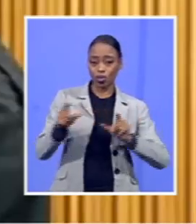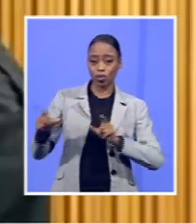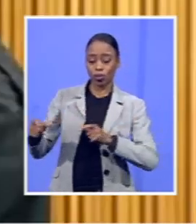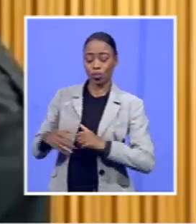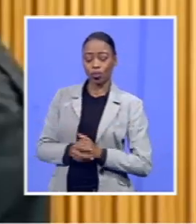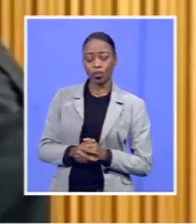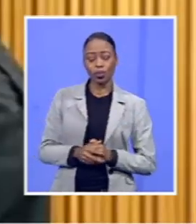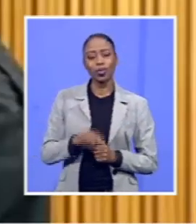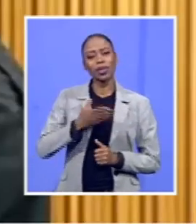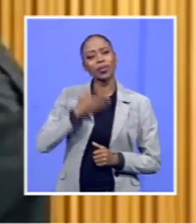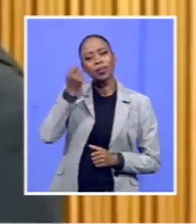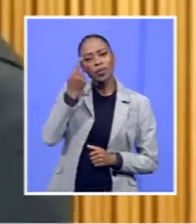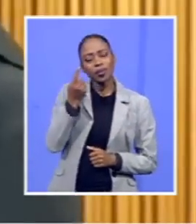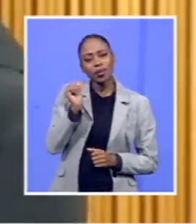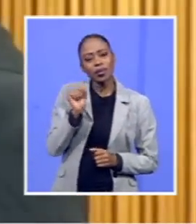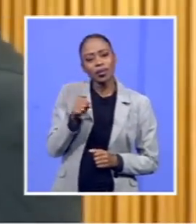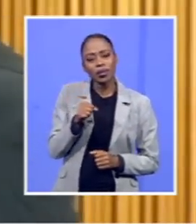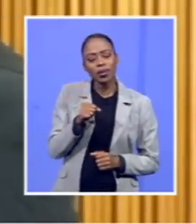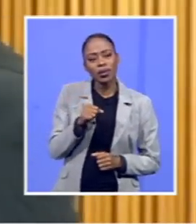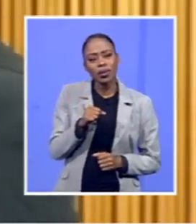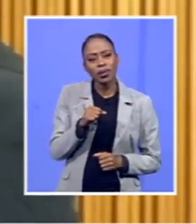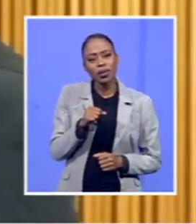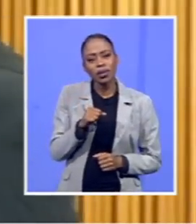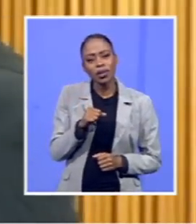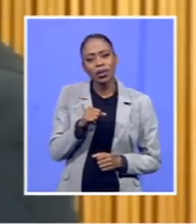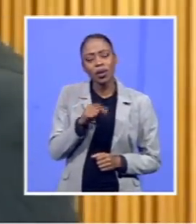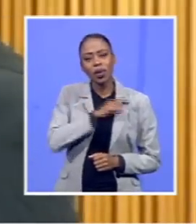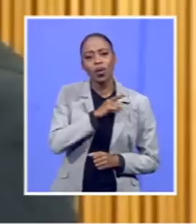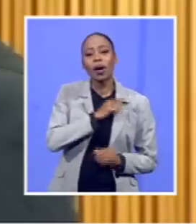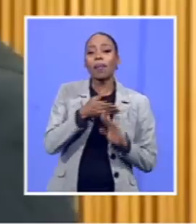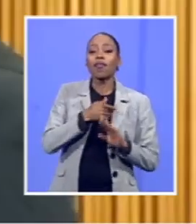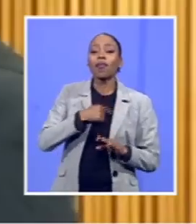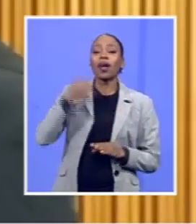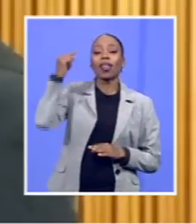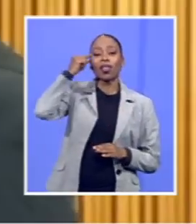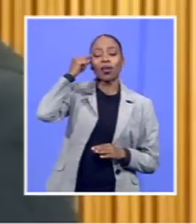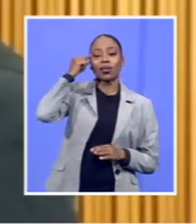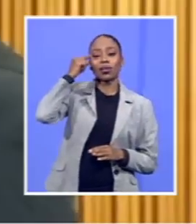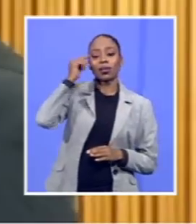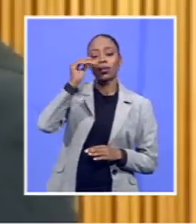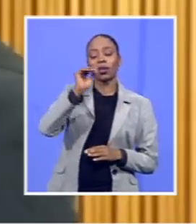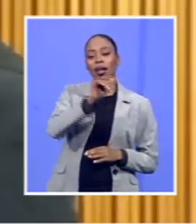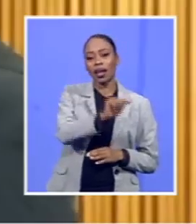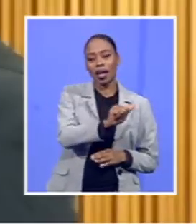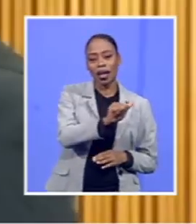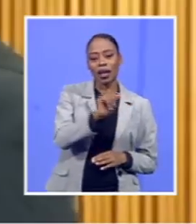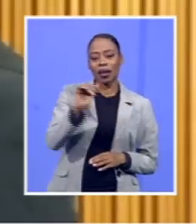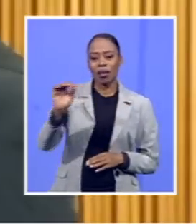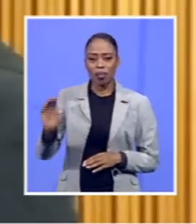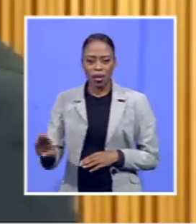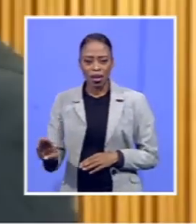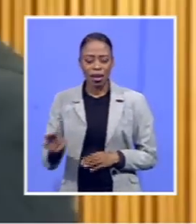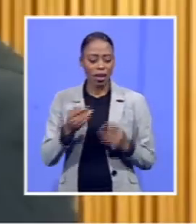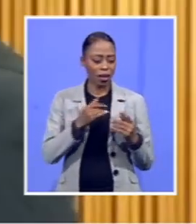that I understand the argument on this point. Yes. Because I understood initially in the first part A, the argument seems to have been